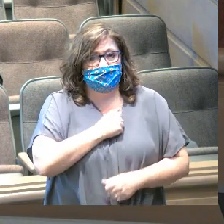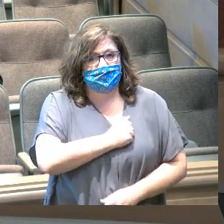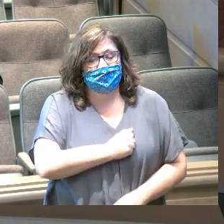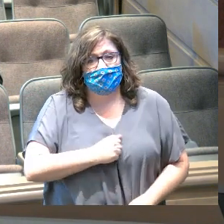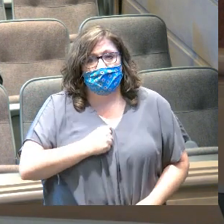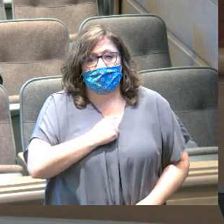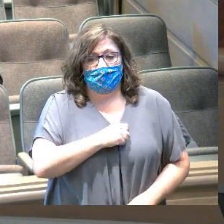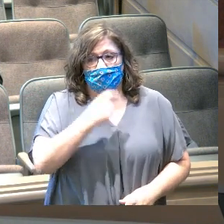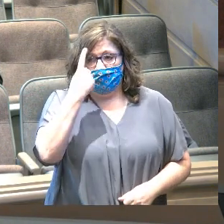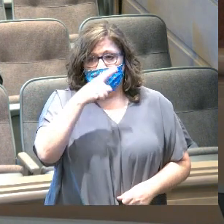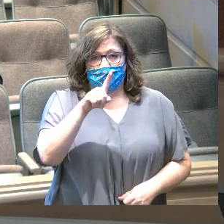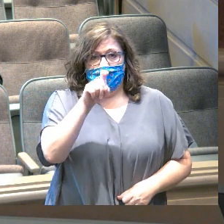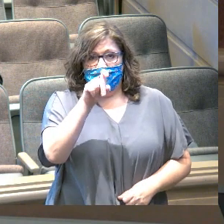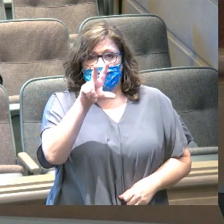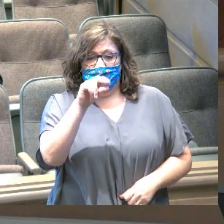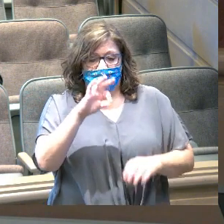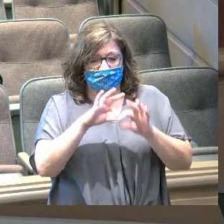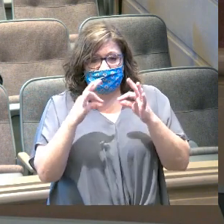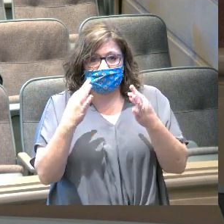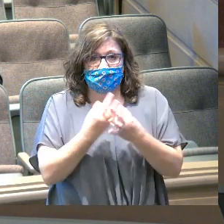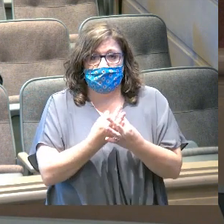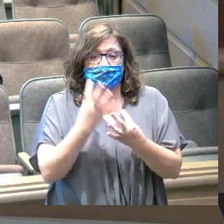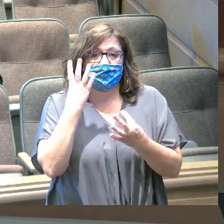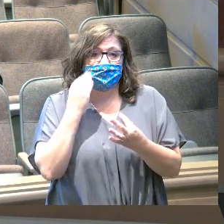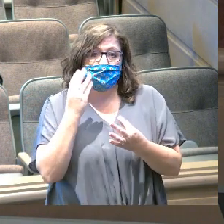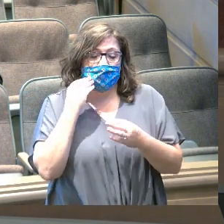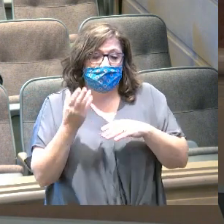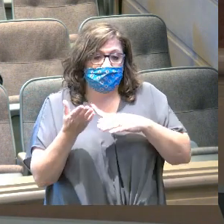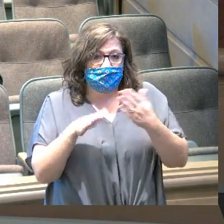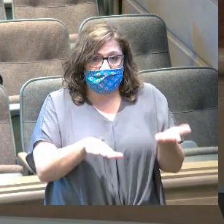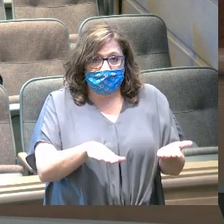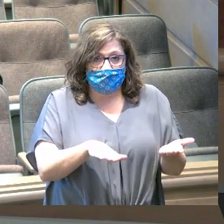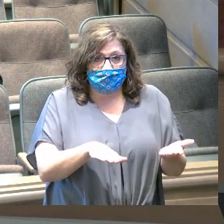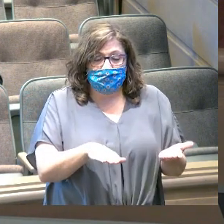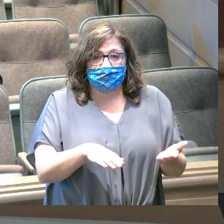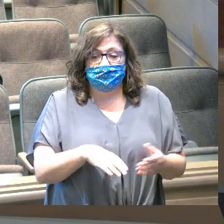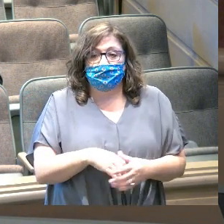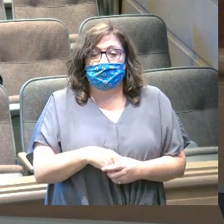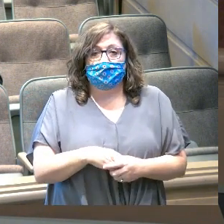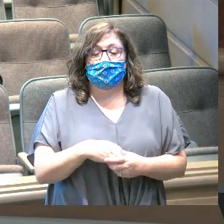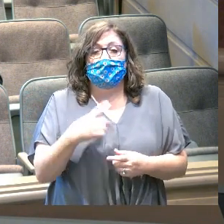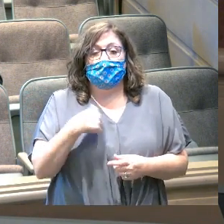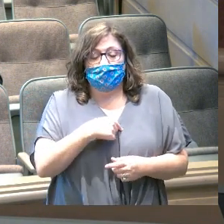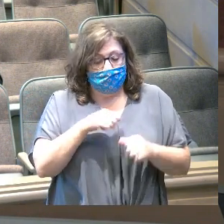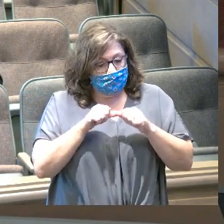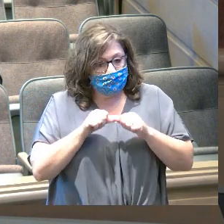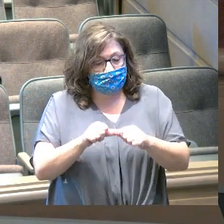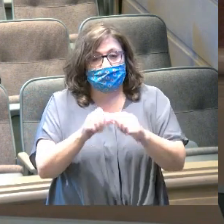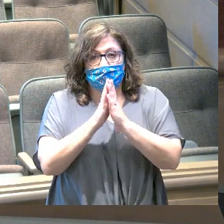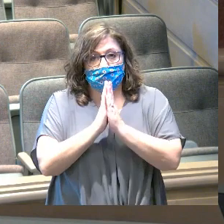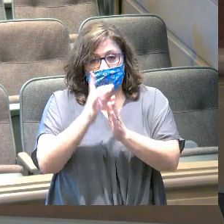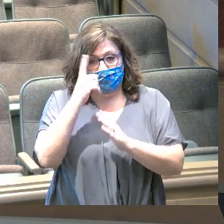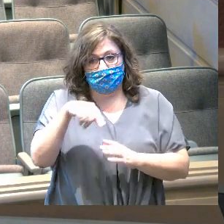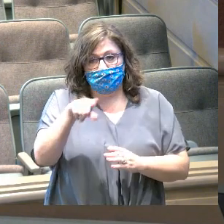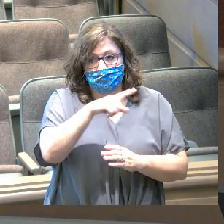nearly 130 families that have lost loved ones. We continue to pray for you each